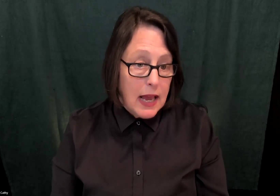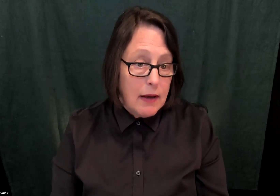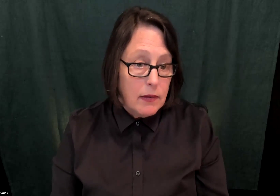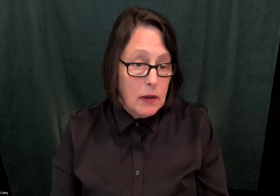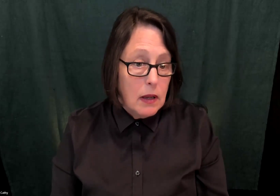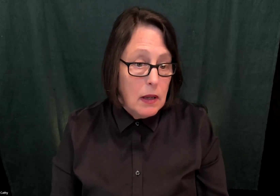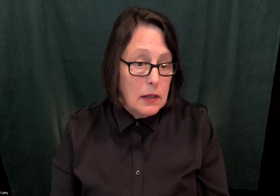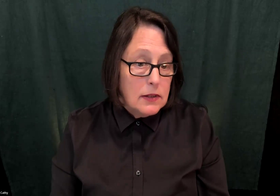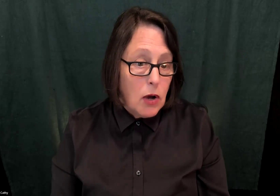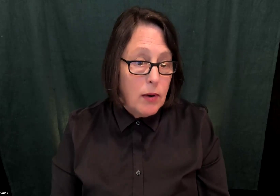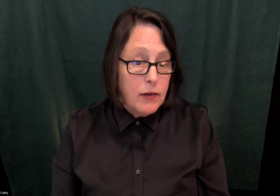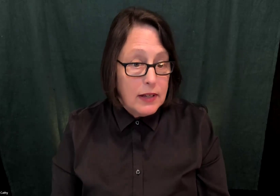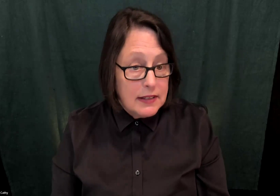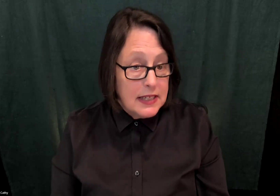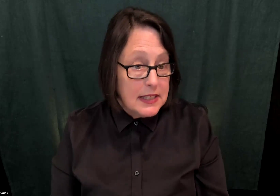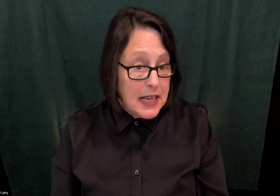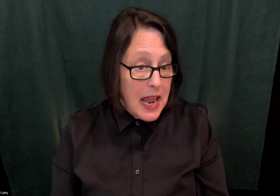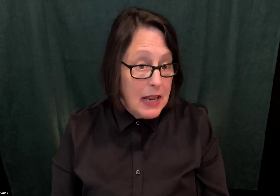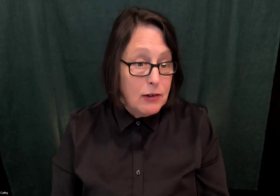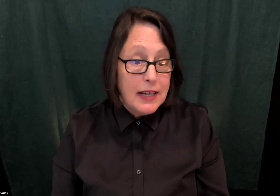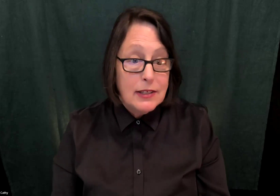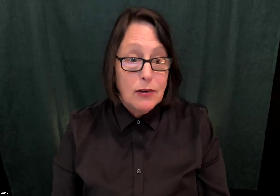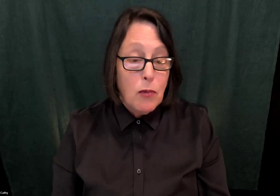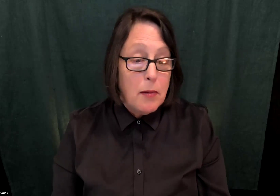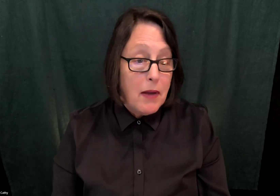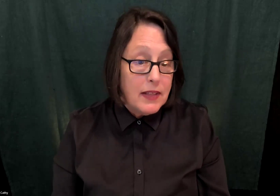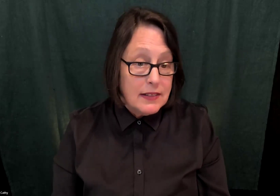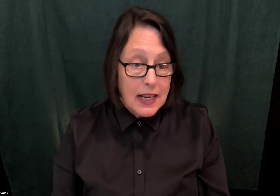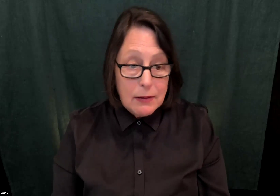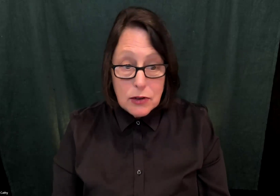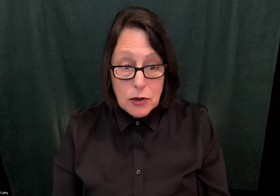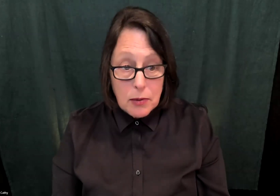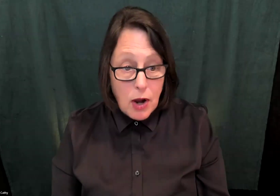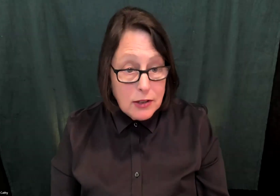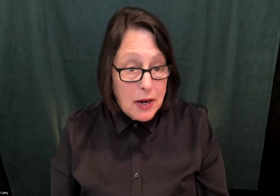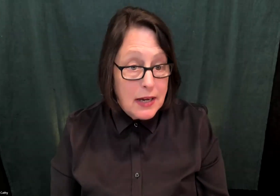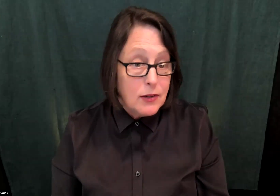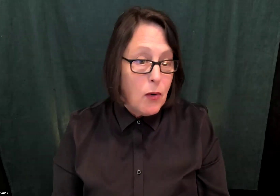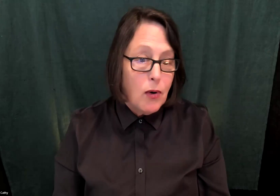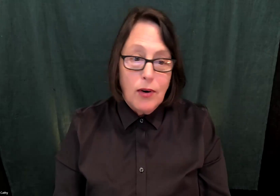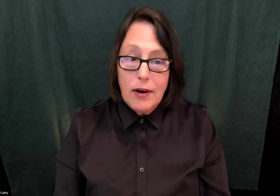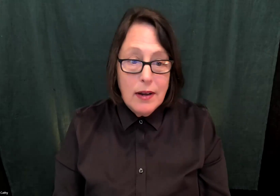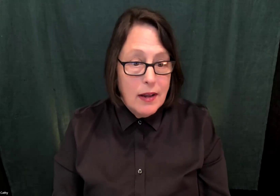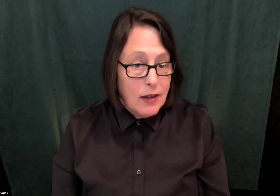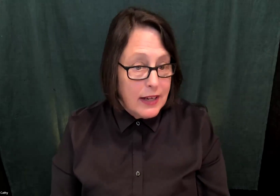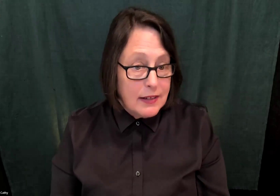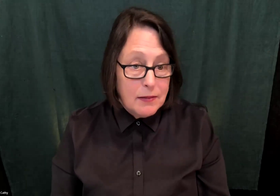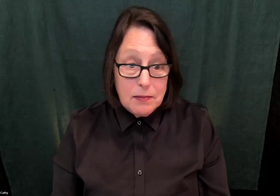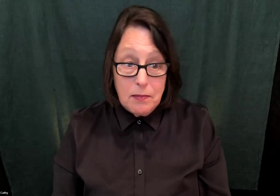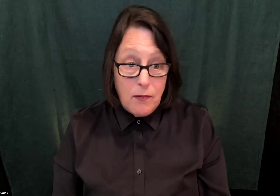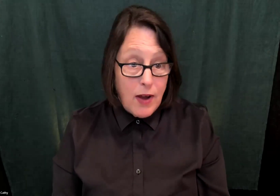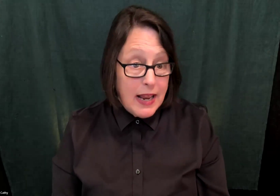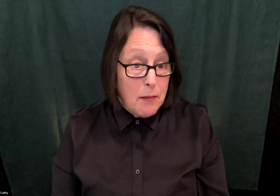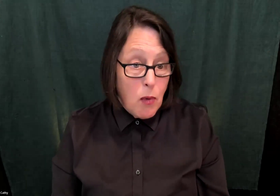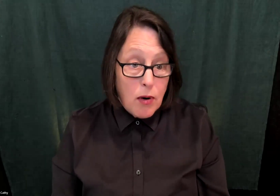folks have. So if you're listening today and you'd like to learn more about the sign language interpreter contract, or like